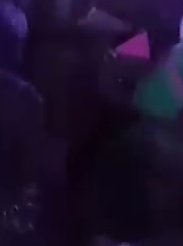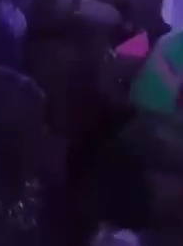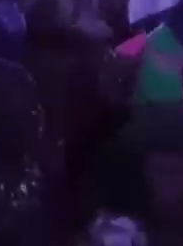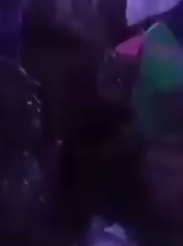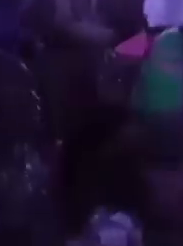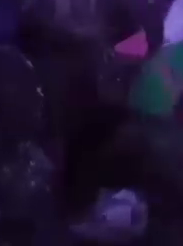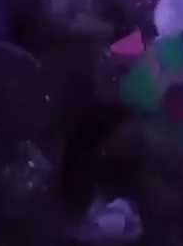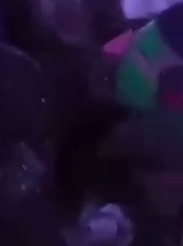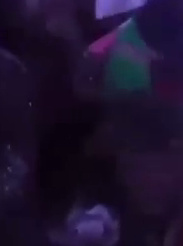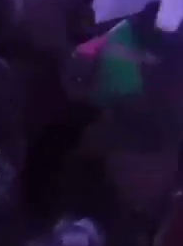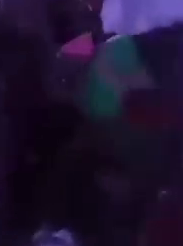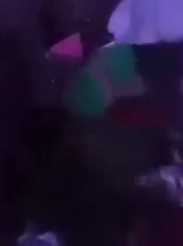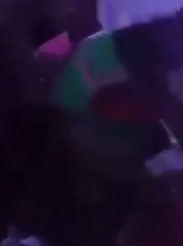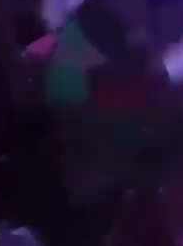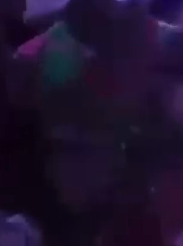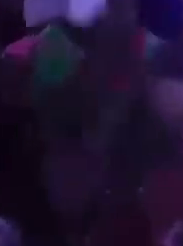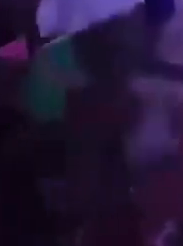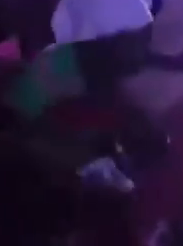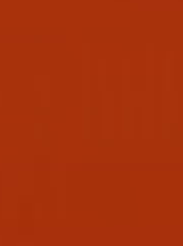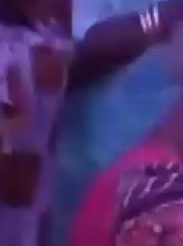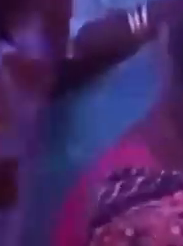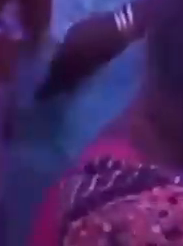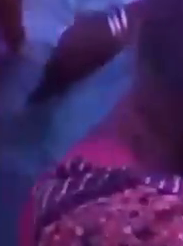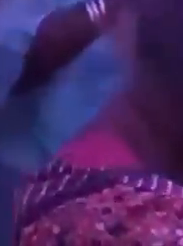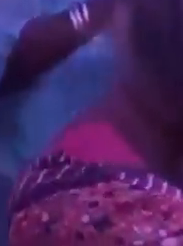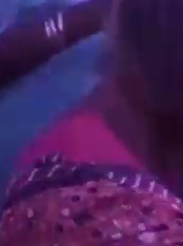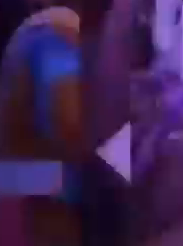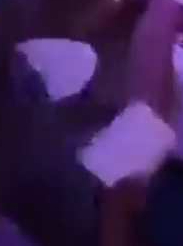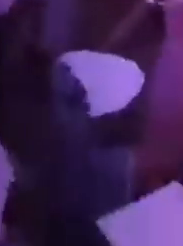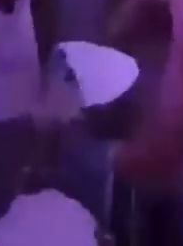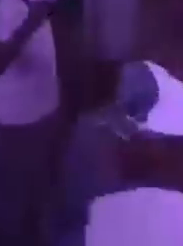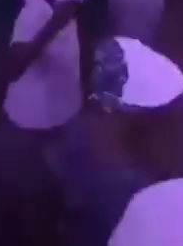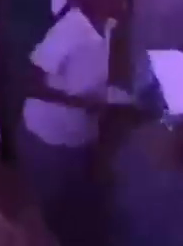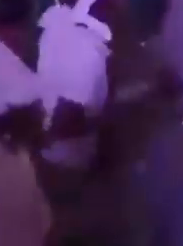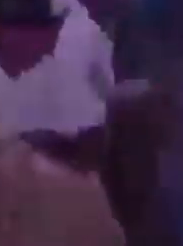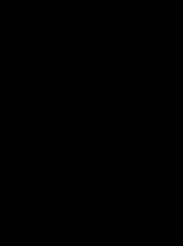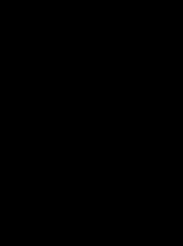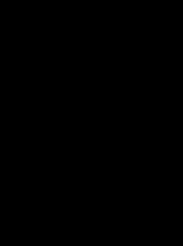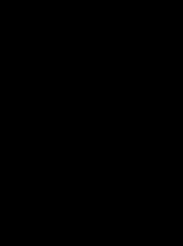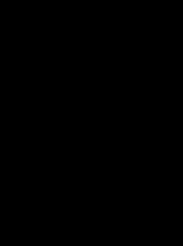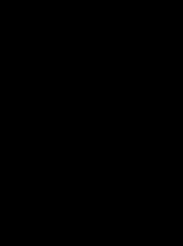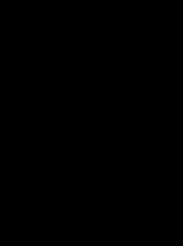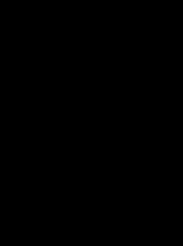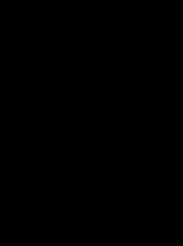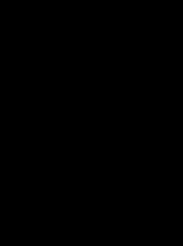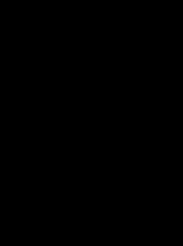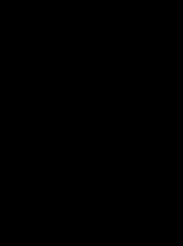ijoku sagamu akari goro ni sagamu la o ti pade o fe ba o da ma jebo ti o se daduo